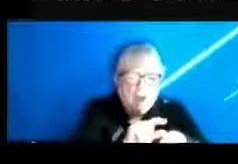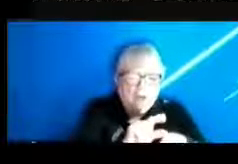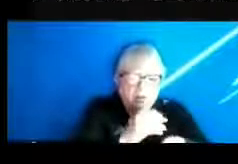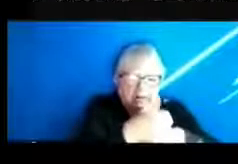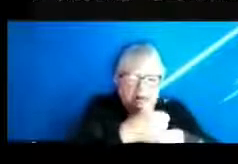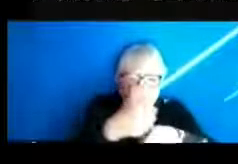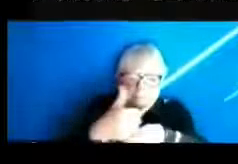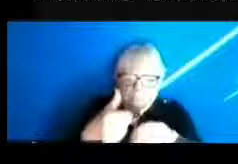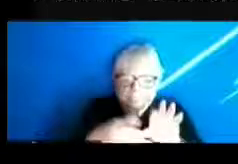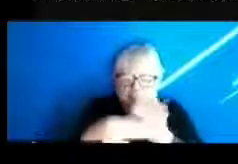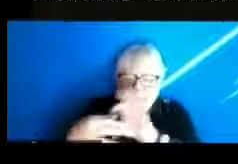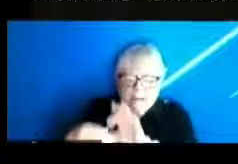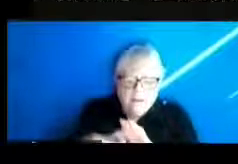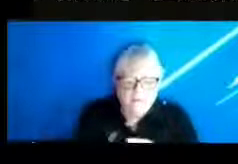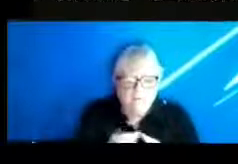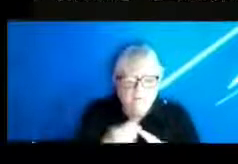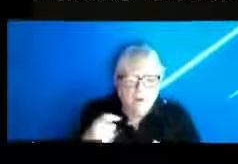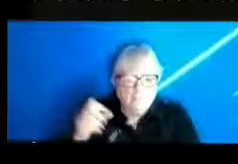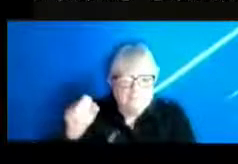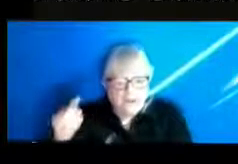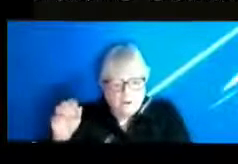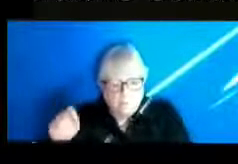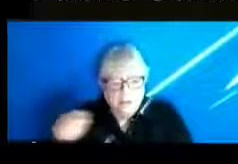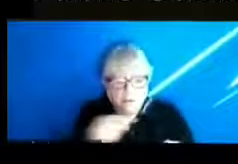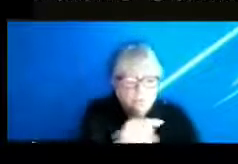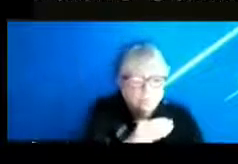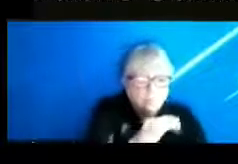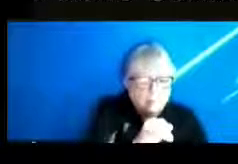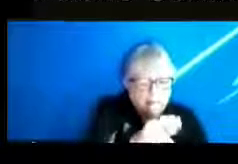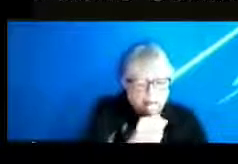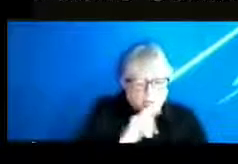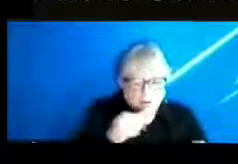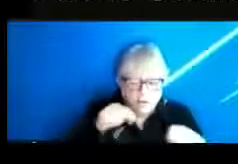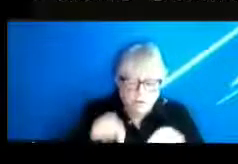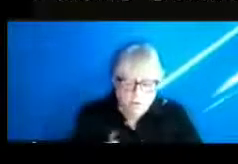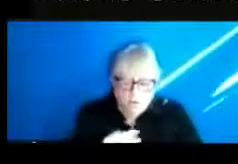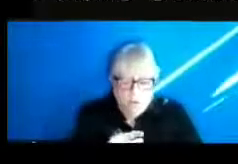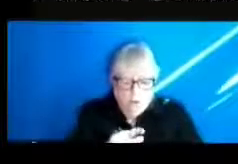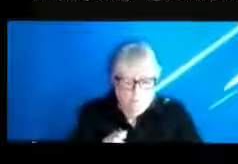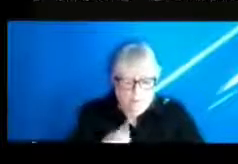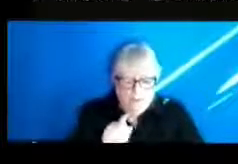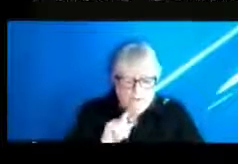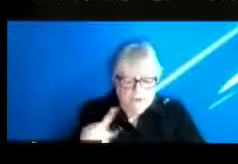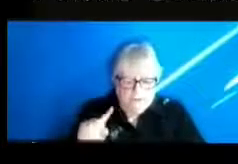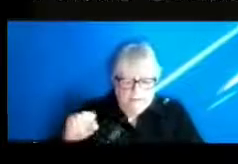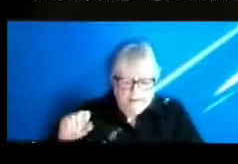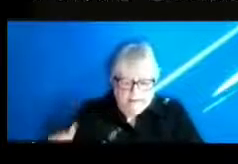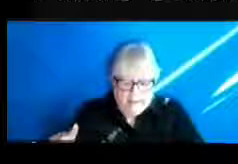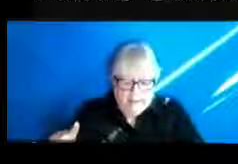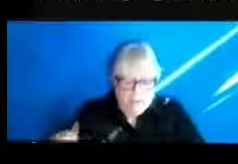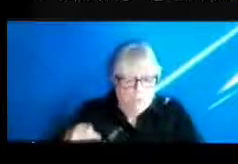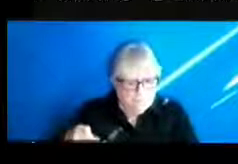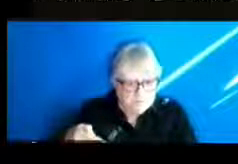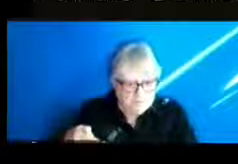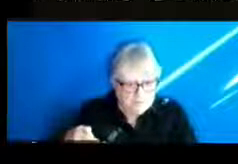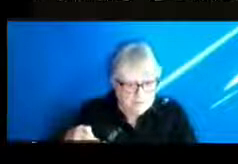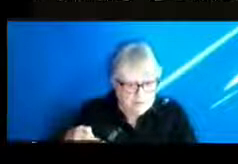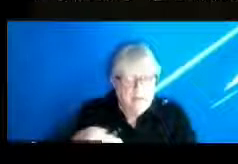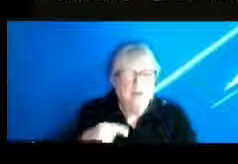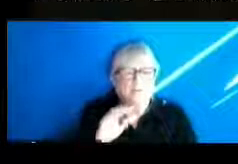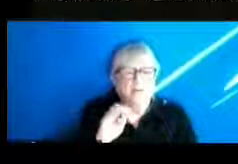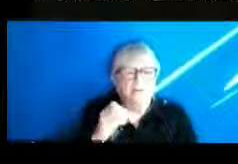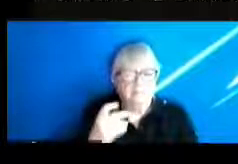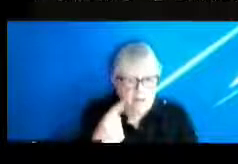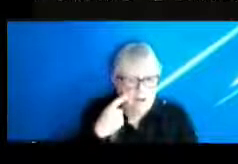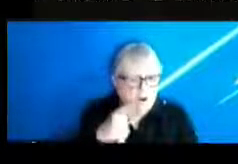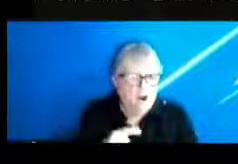in Sacramento, the Bay Area, Los Angeles, Long Beach, Coachella Valley, and San Diego specifically. These maps recommend district